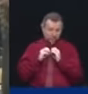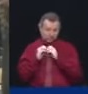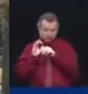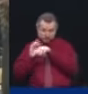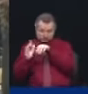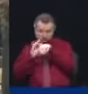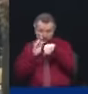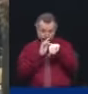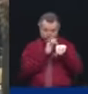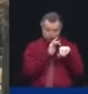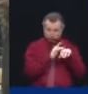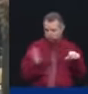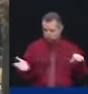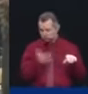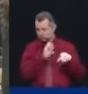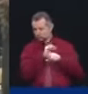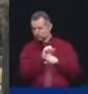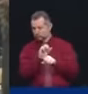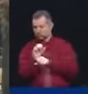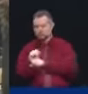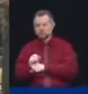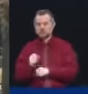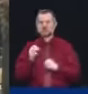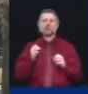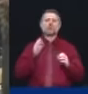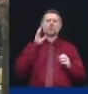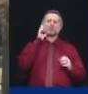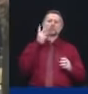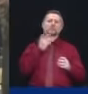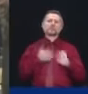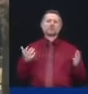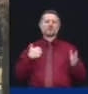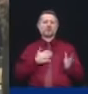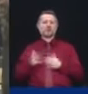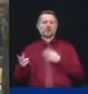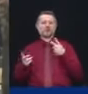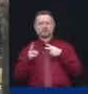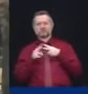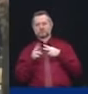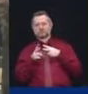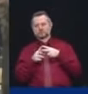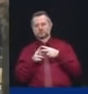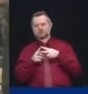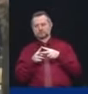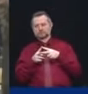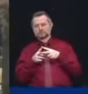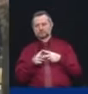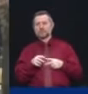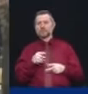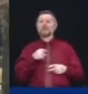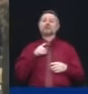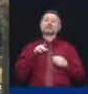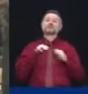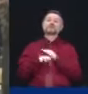coming in for vaccinations. So we'll be doing two things. We'll be adjusting the walk-in